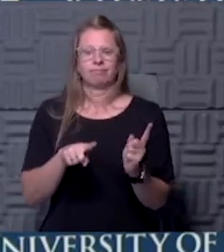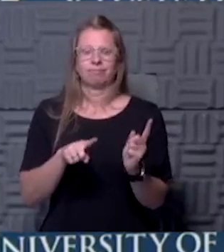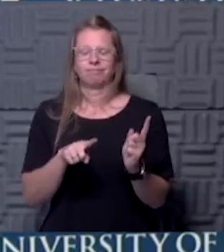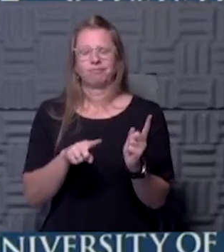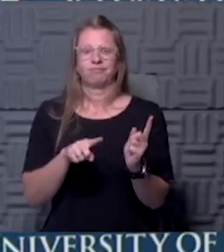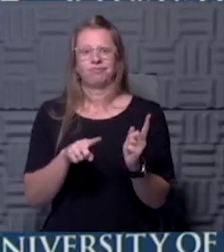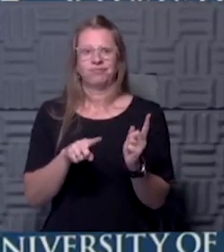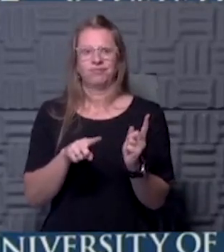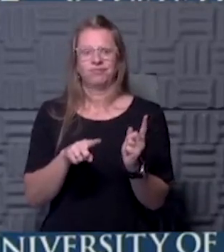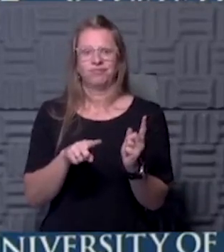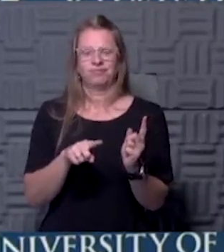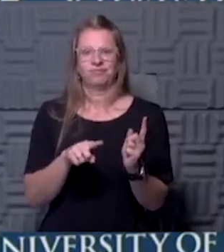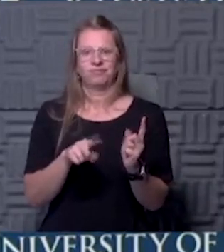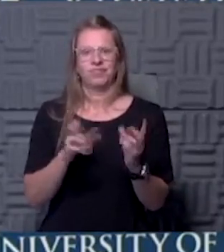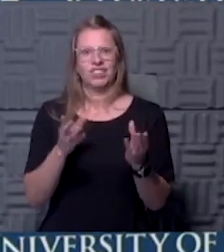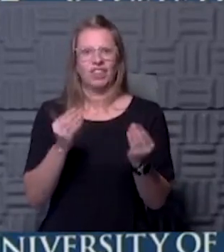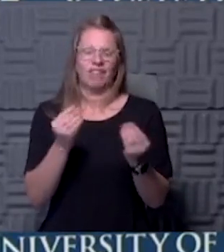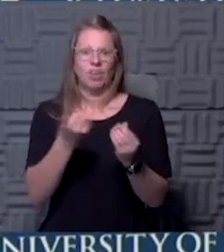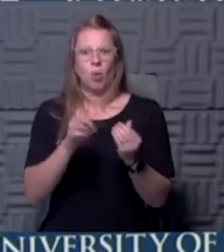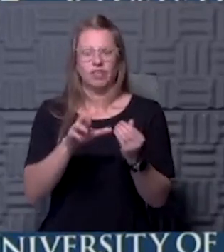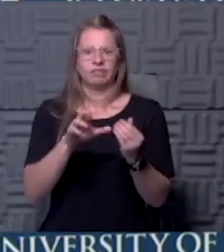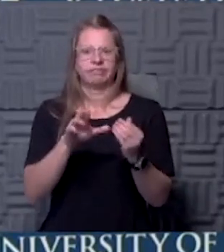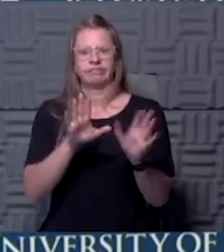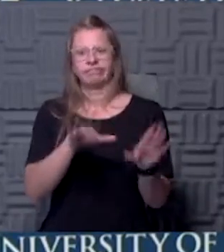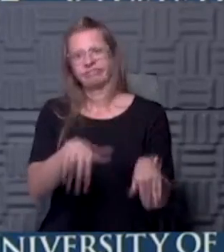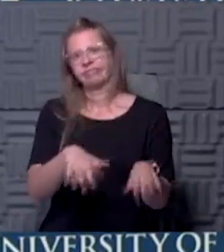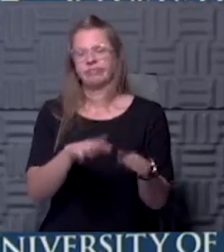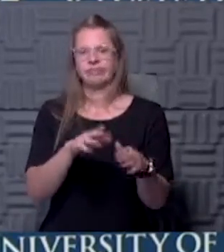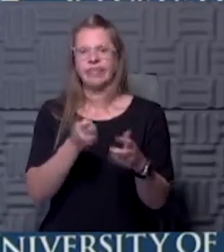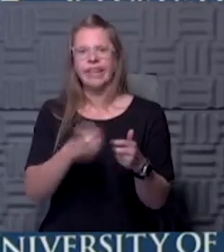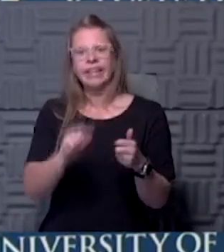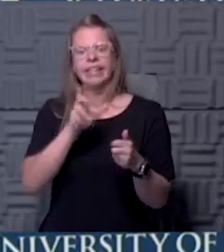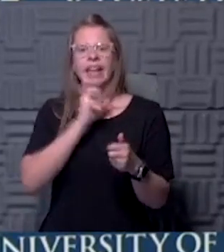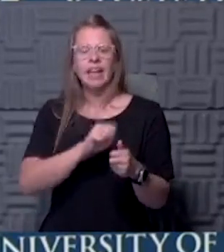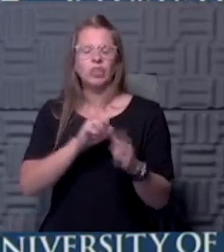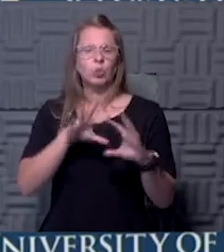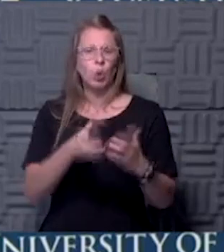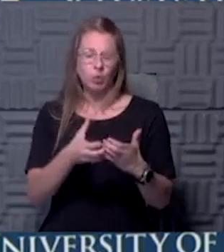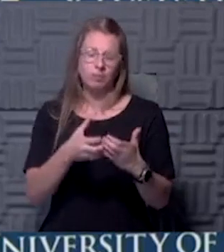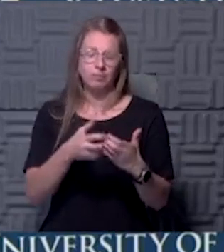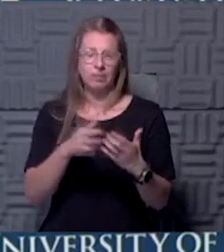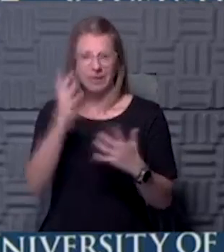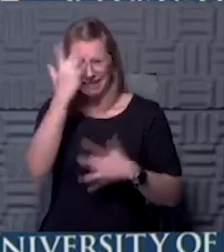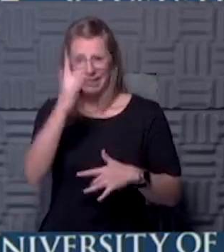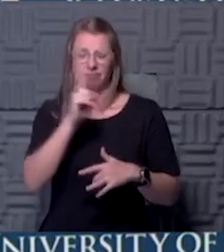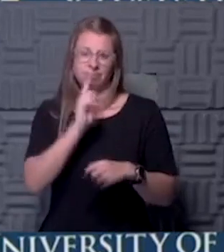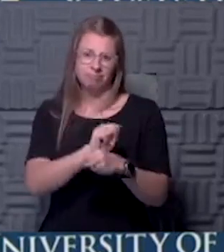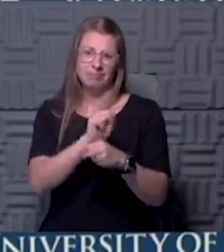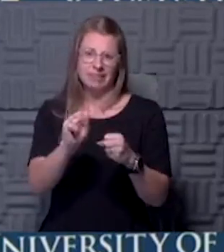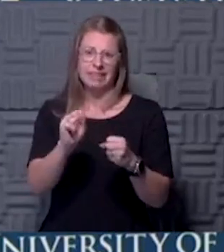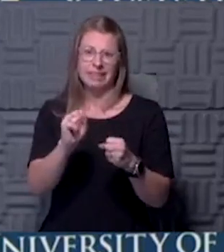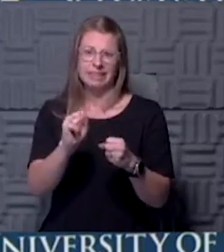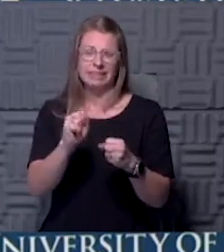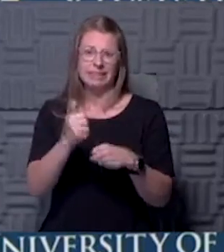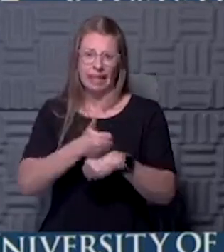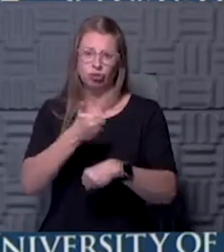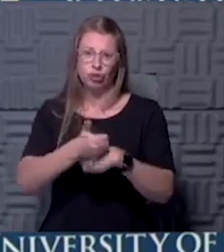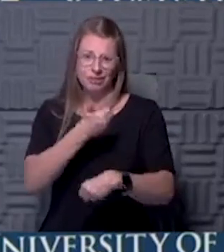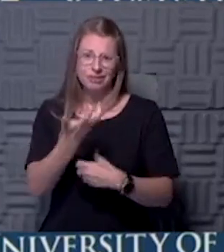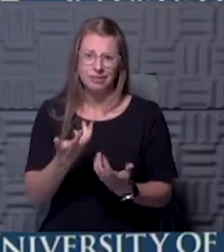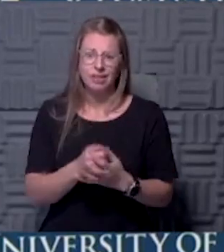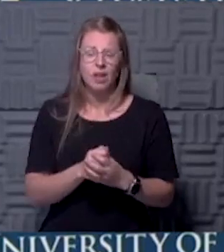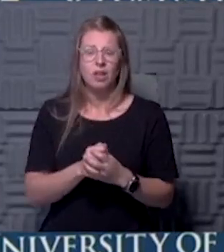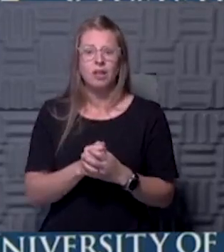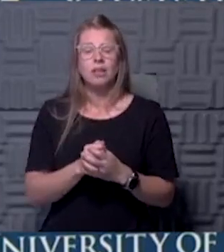that we're seeing that this disease is very dangerous. We want to decrease chances